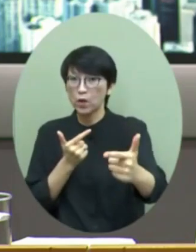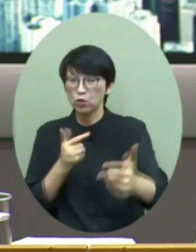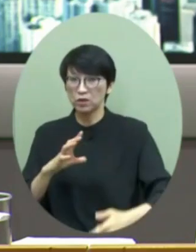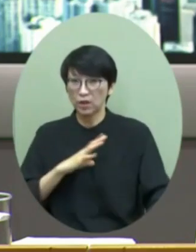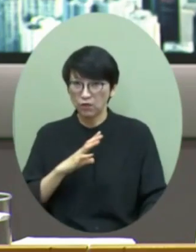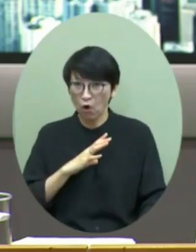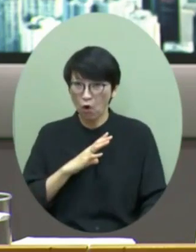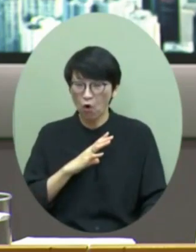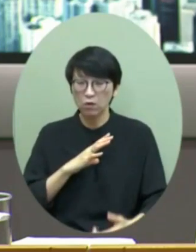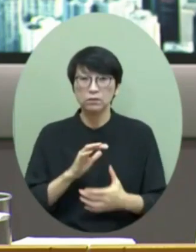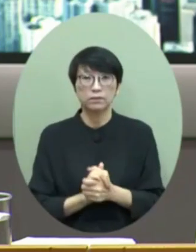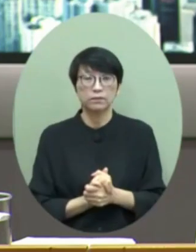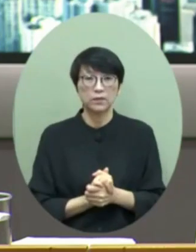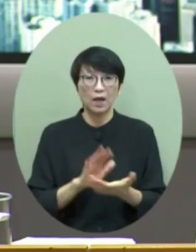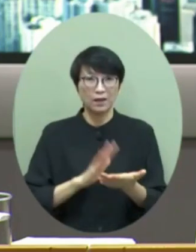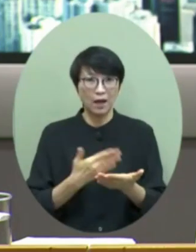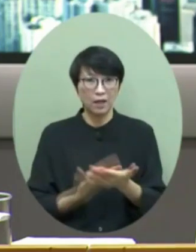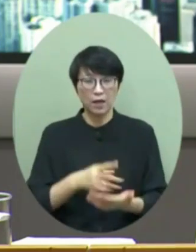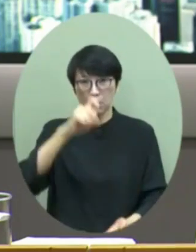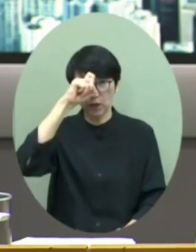you can consider